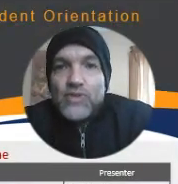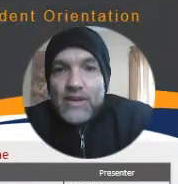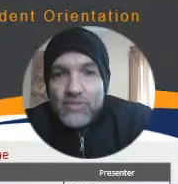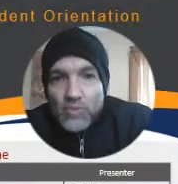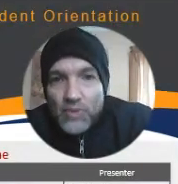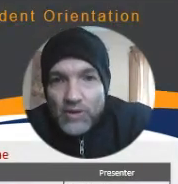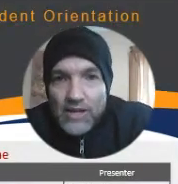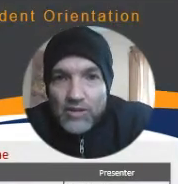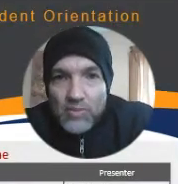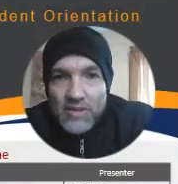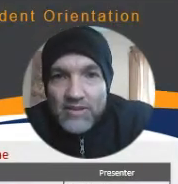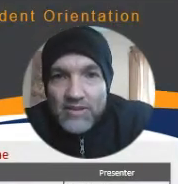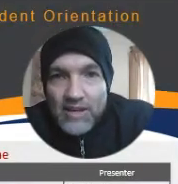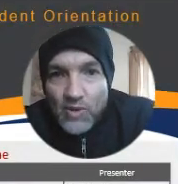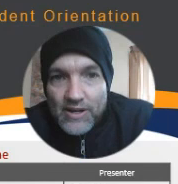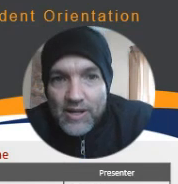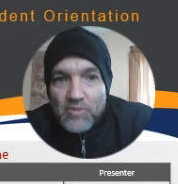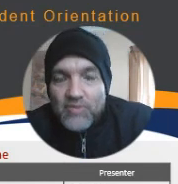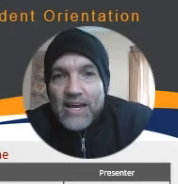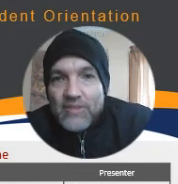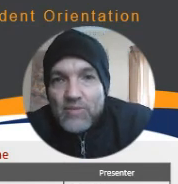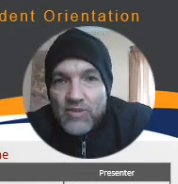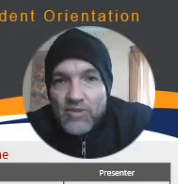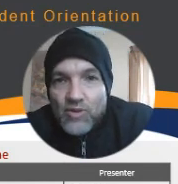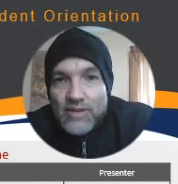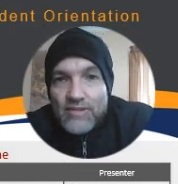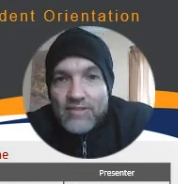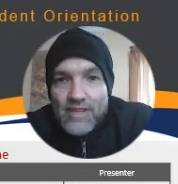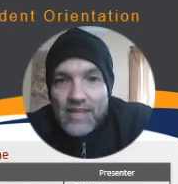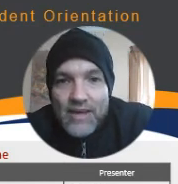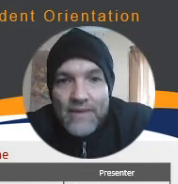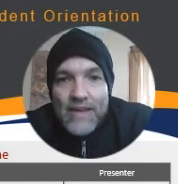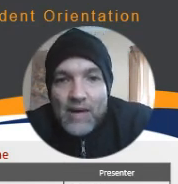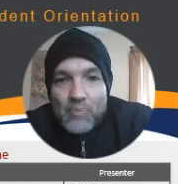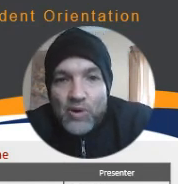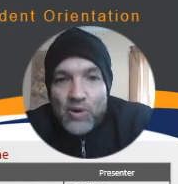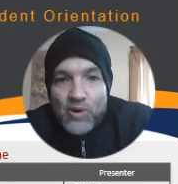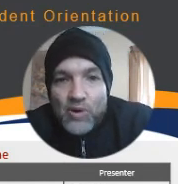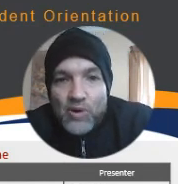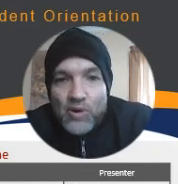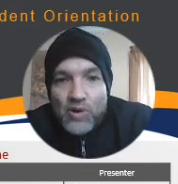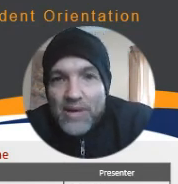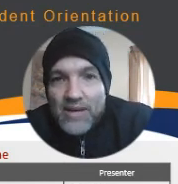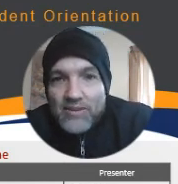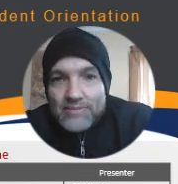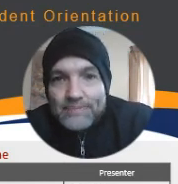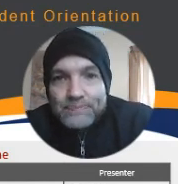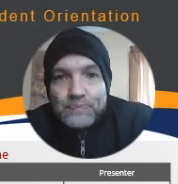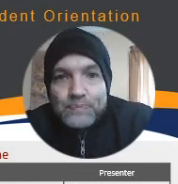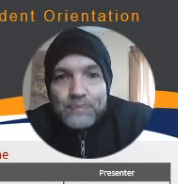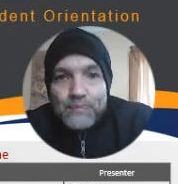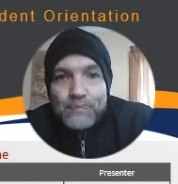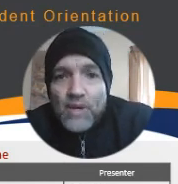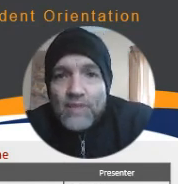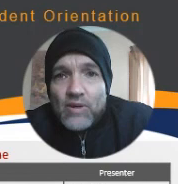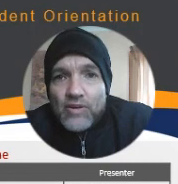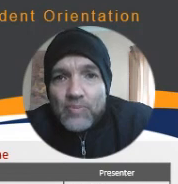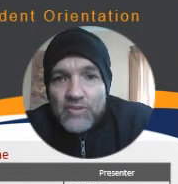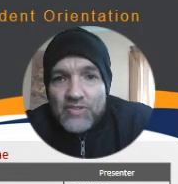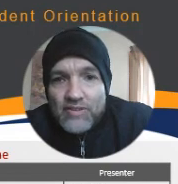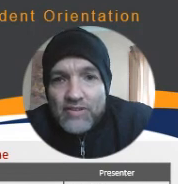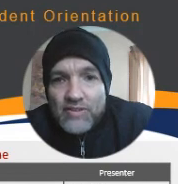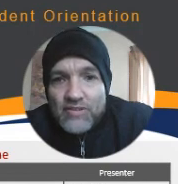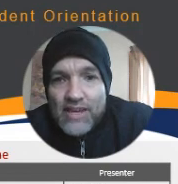of 2 days. We are going to be tackling quite a number of items. As you can see, our program is jam-packed. We have a